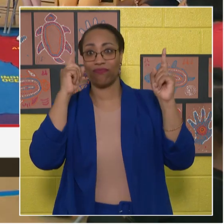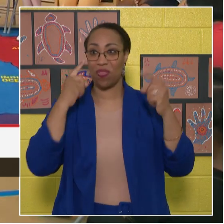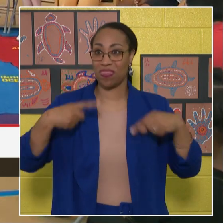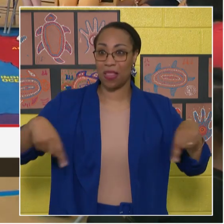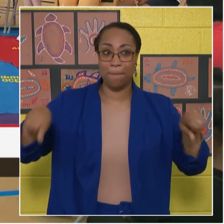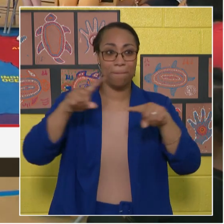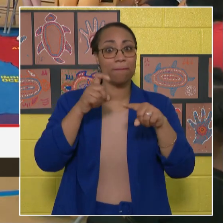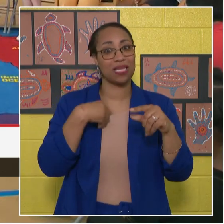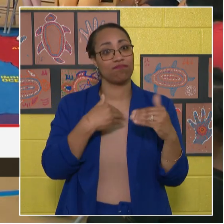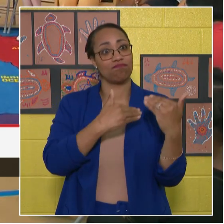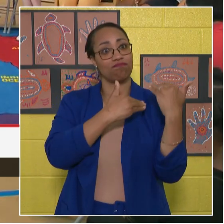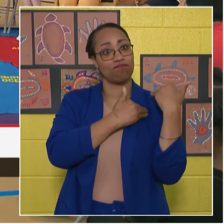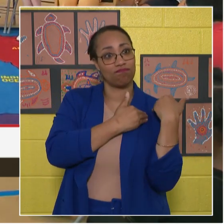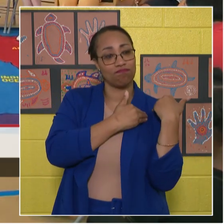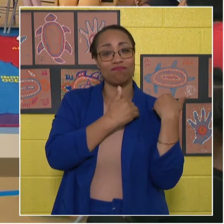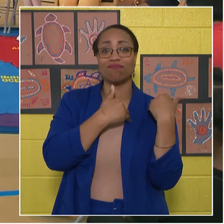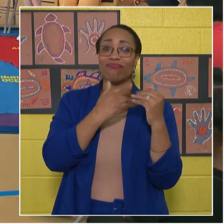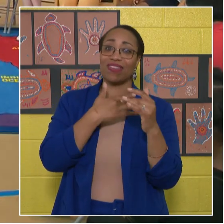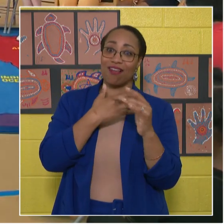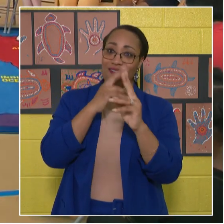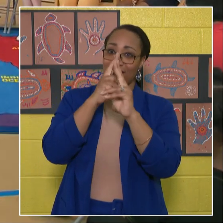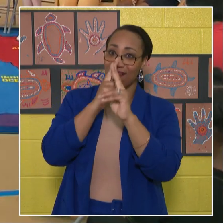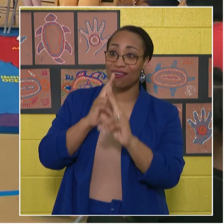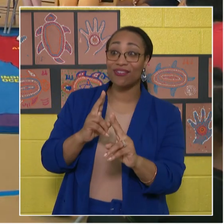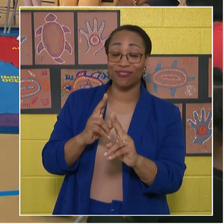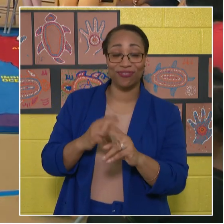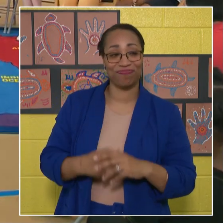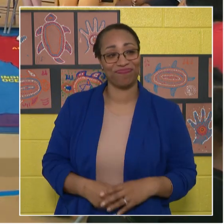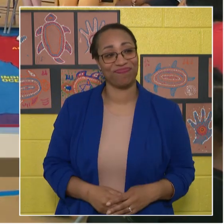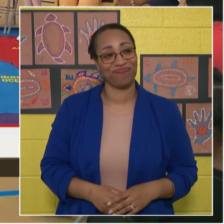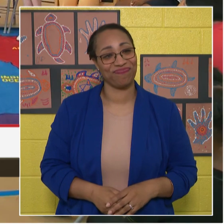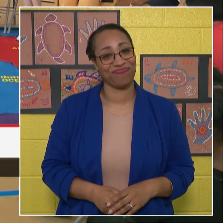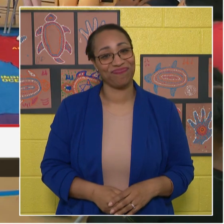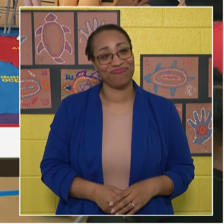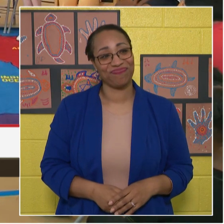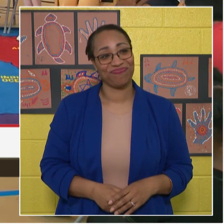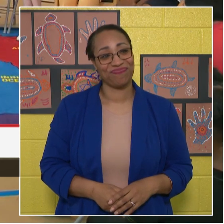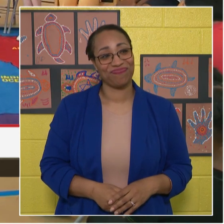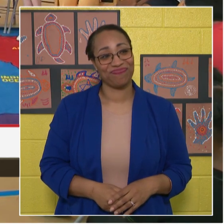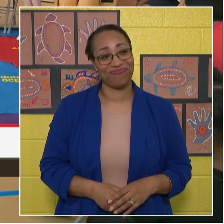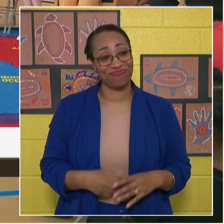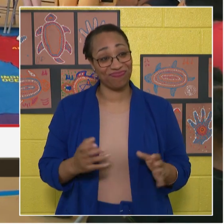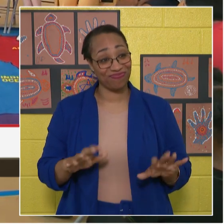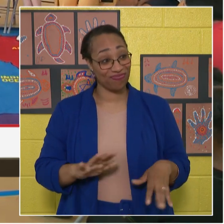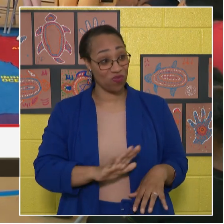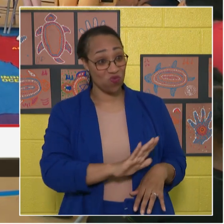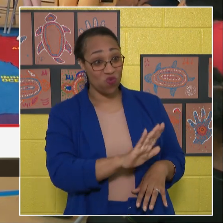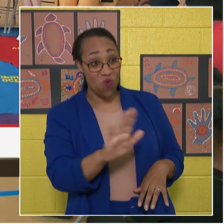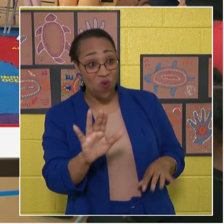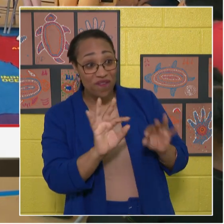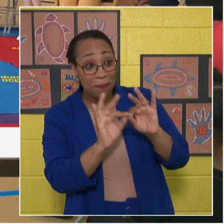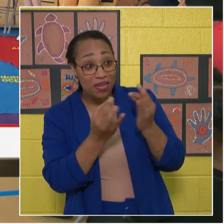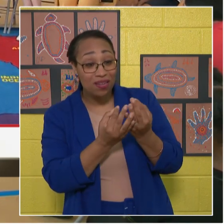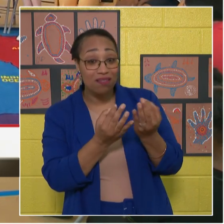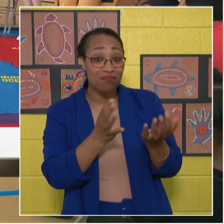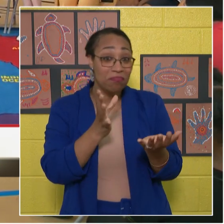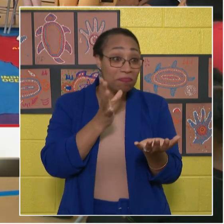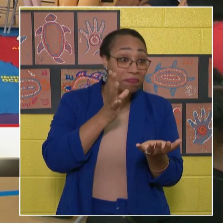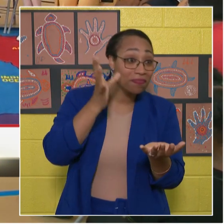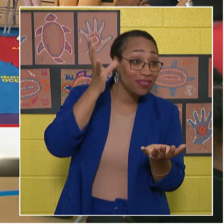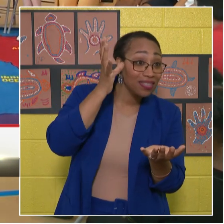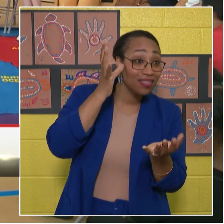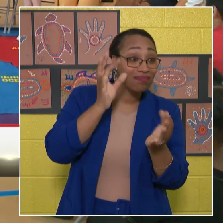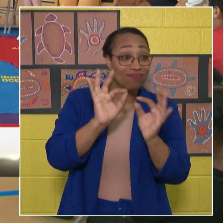your folks, your families, they pay a part of what they earn every day to the